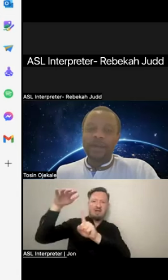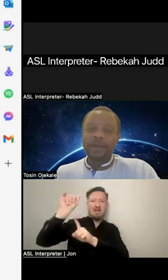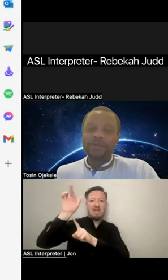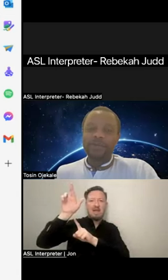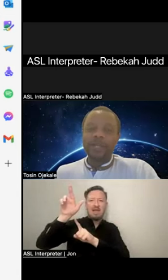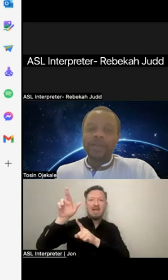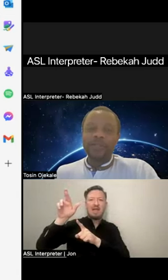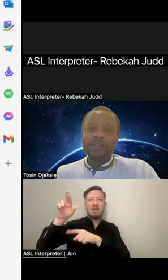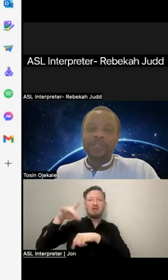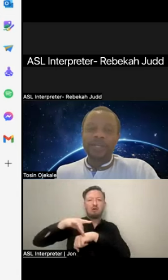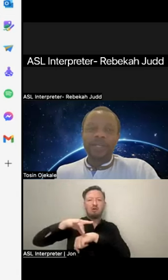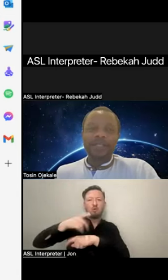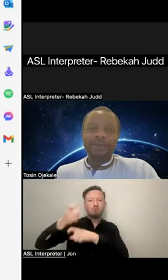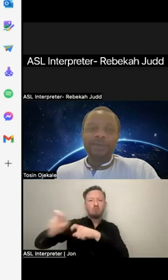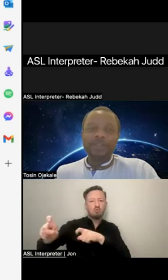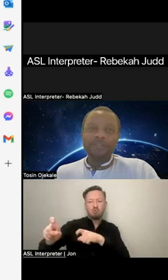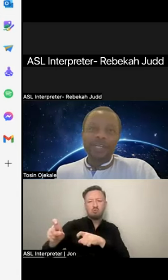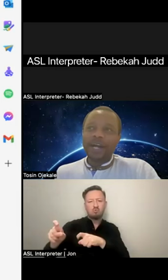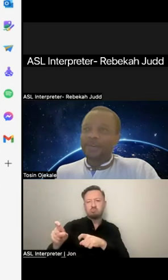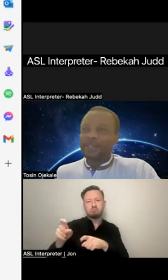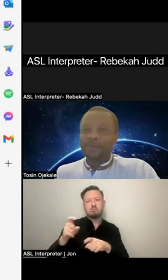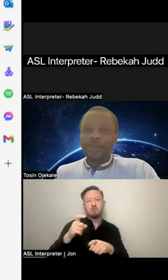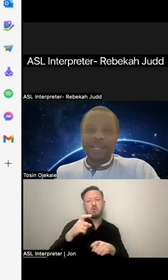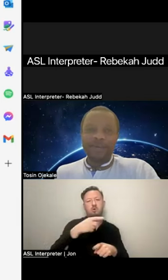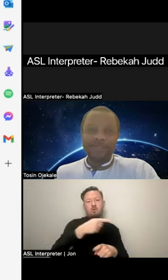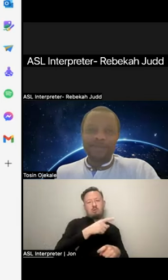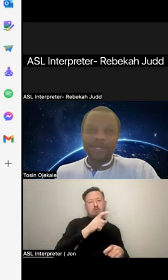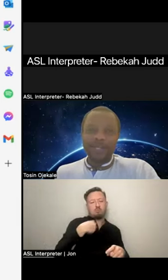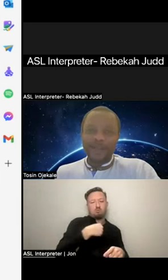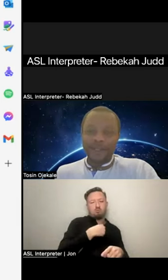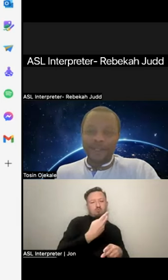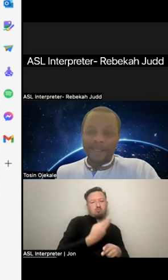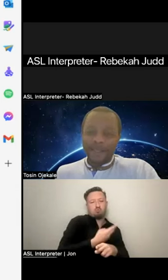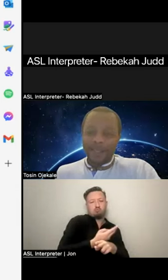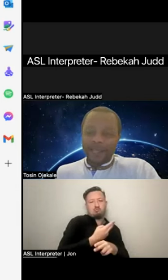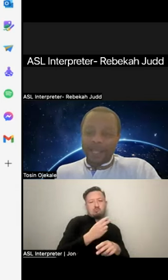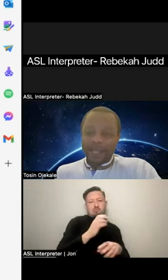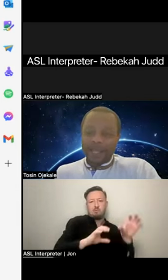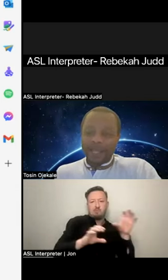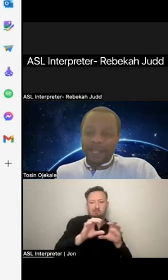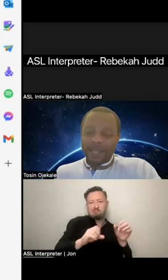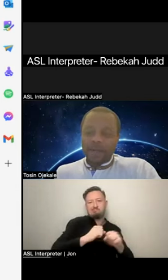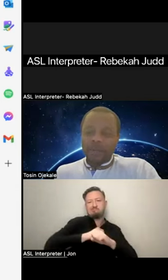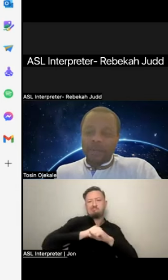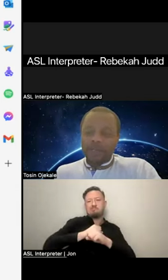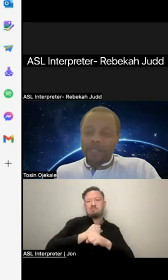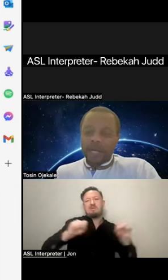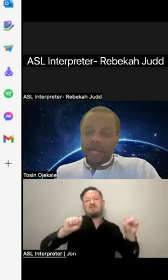fire. Absolutely not. You might be triggering something else completely.